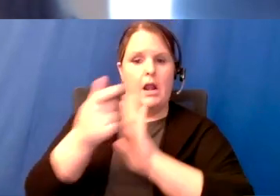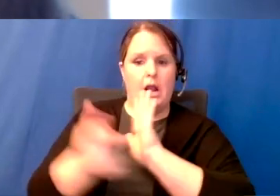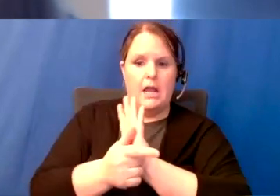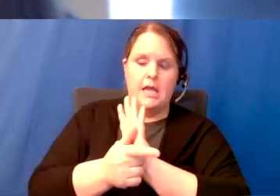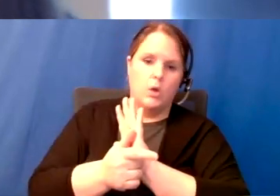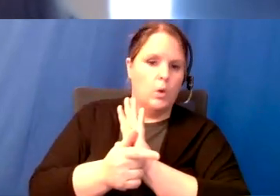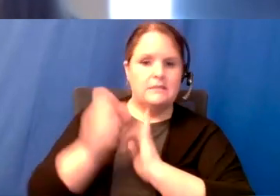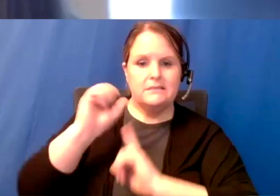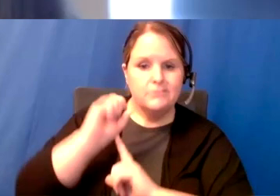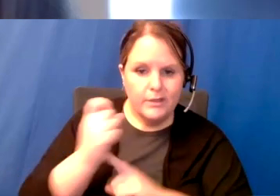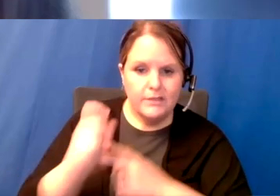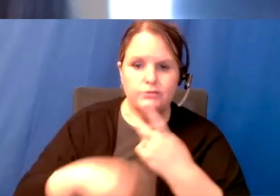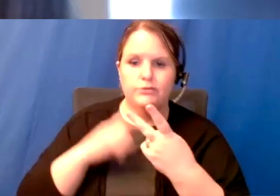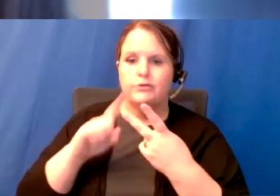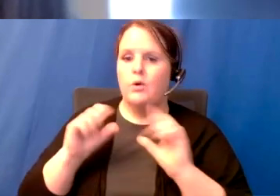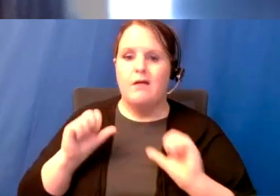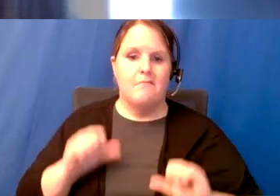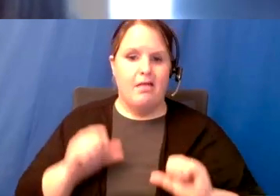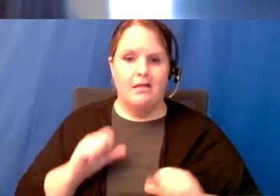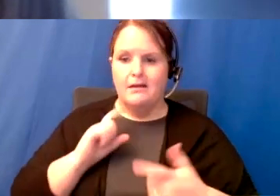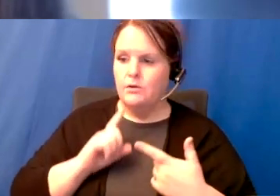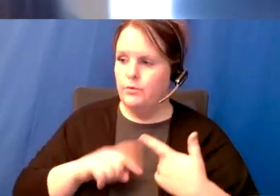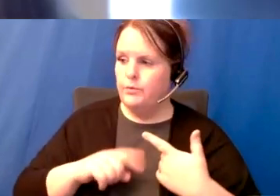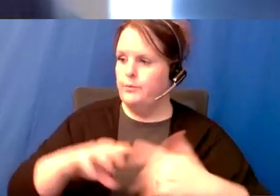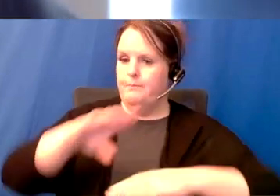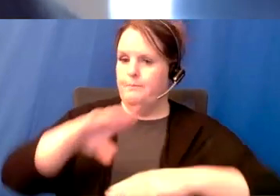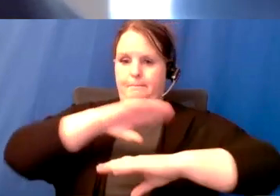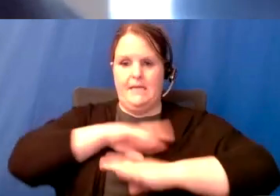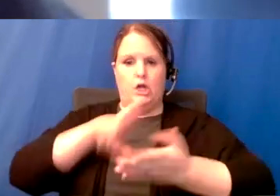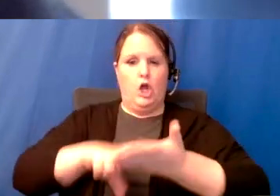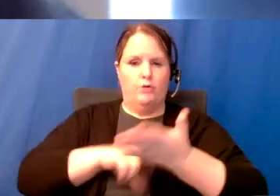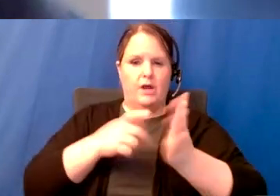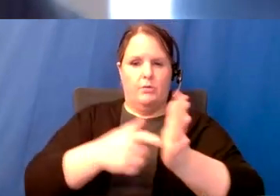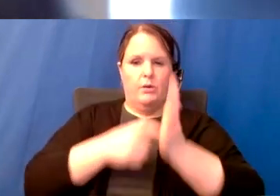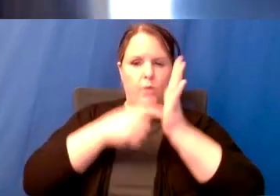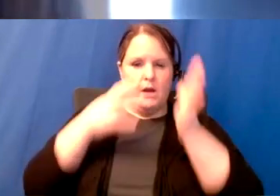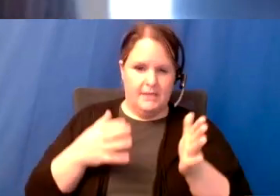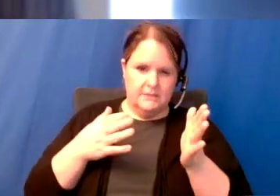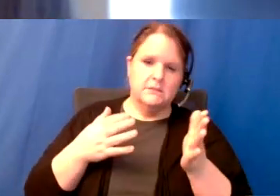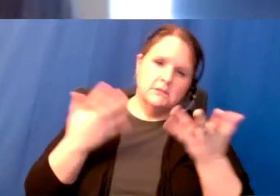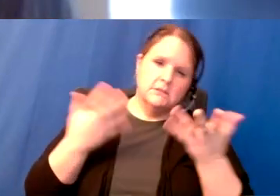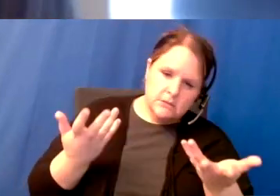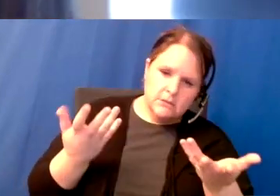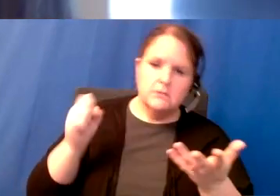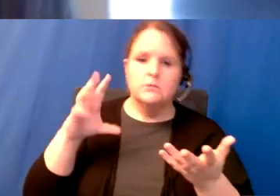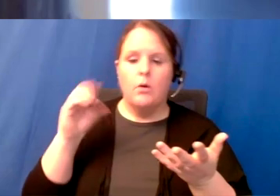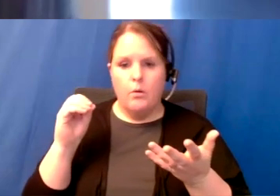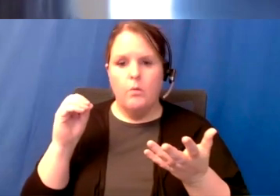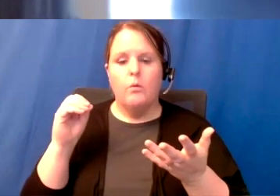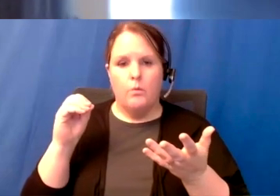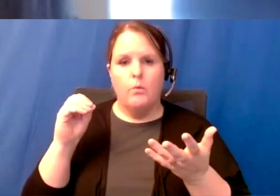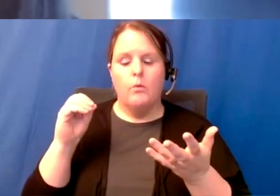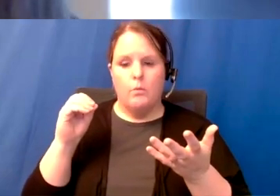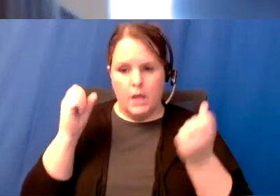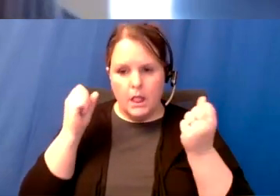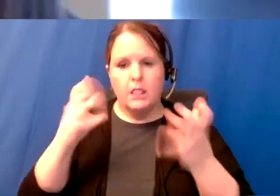standing or on its ability to meet its contract requirements. So there are a